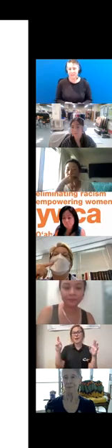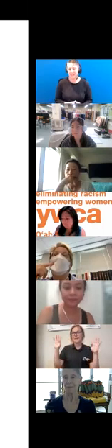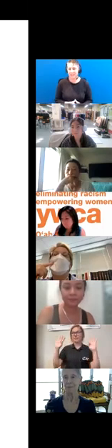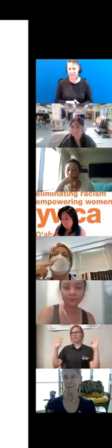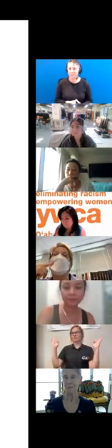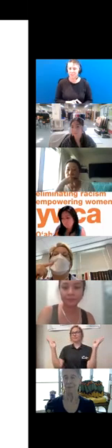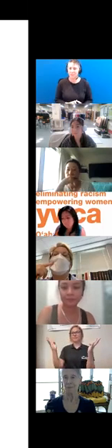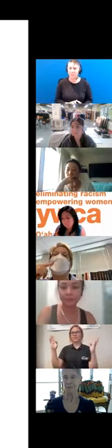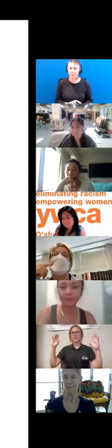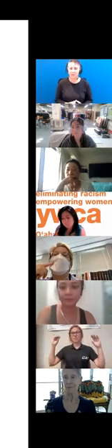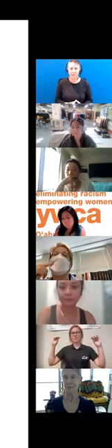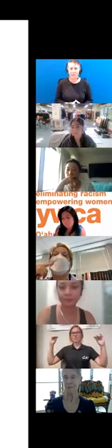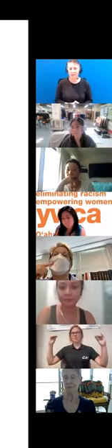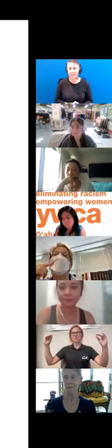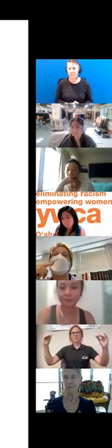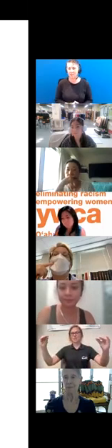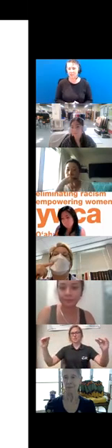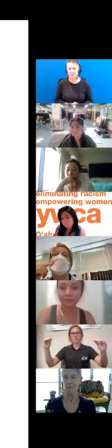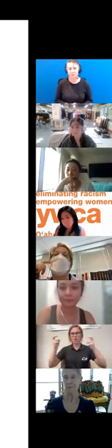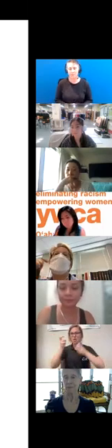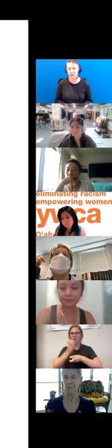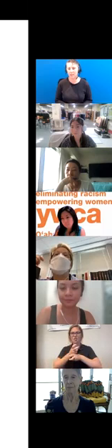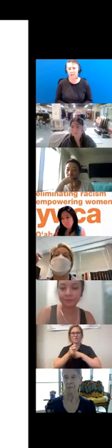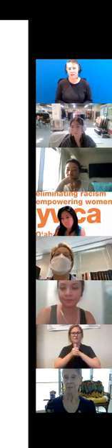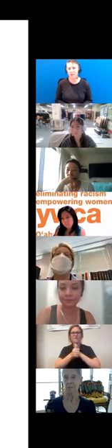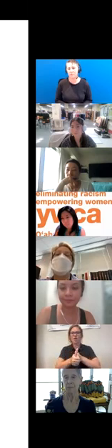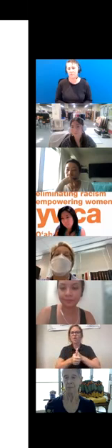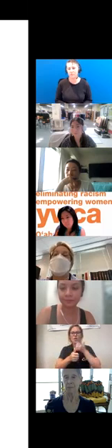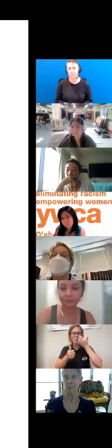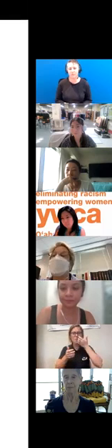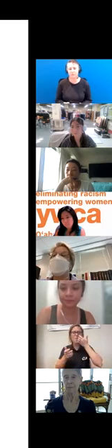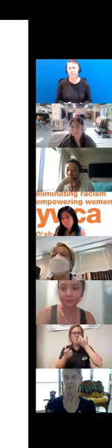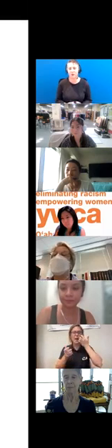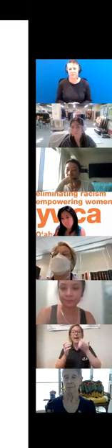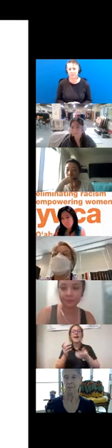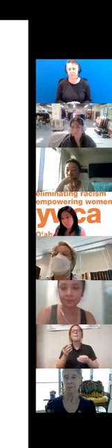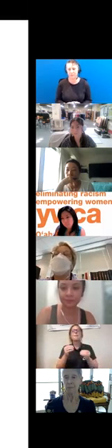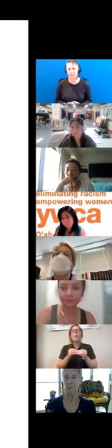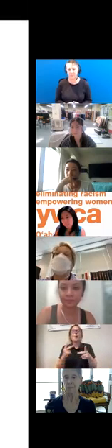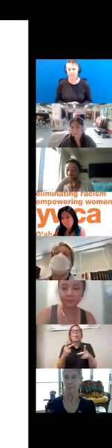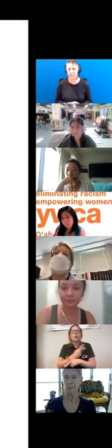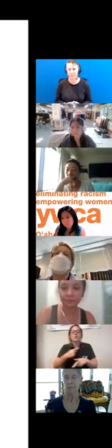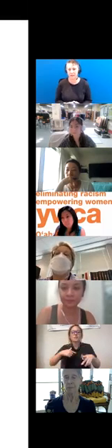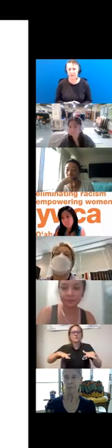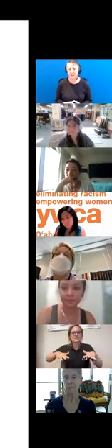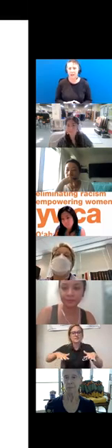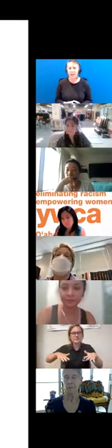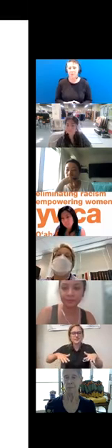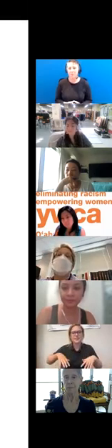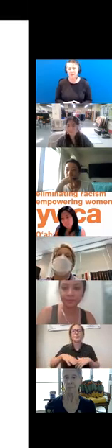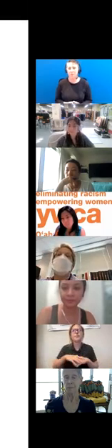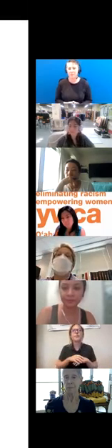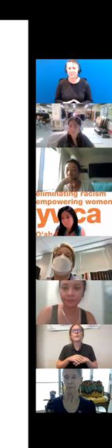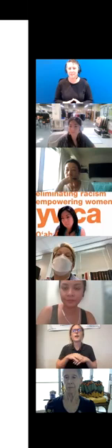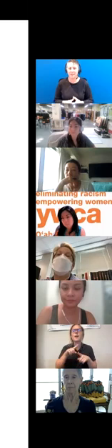lip reading I could catch a little bit, but with masks on and everyone talking, it was really hard to follow the conversation for me. And